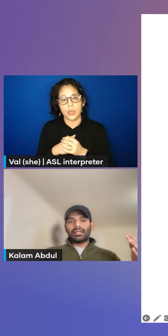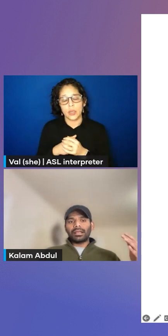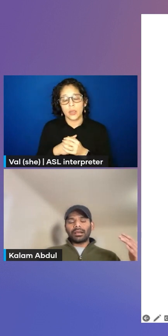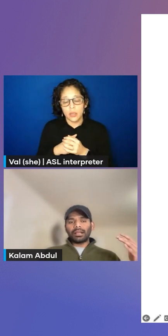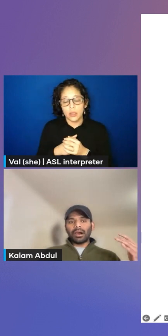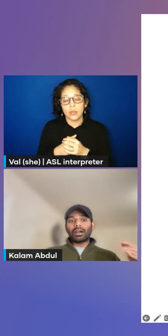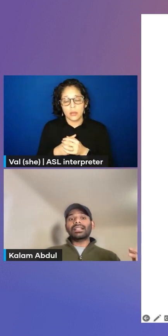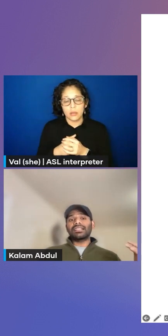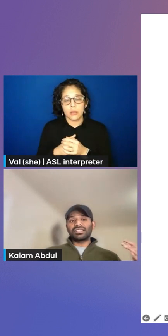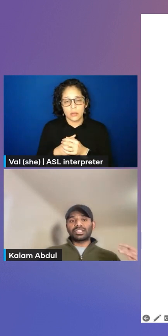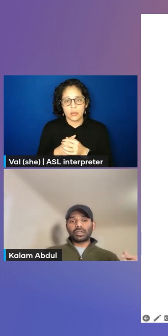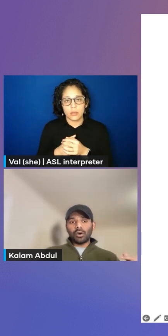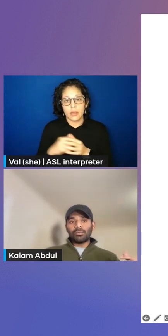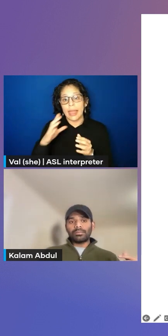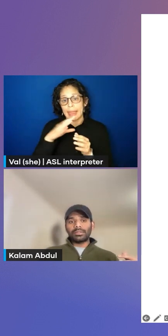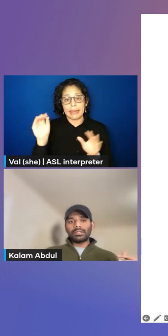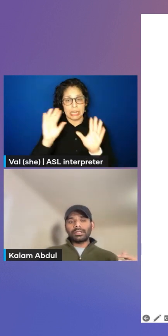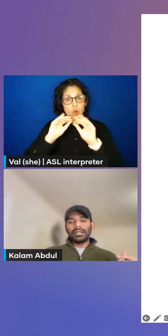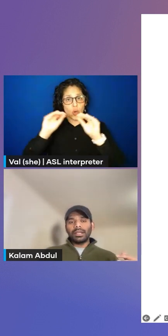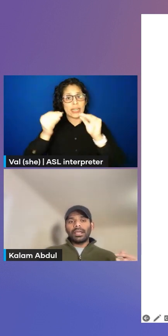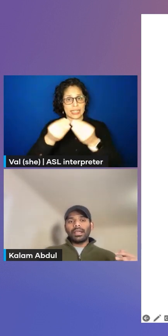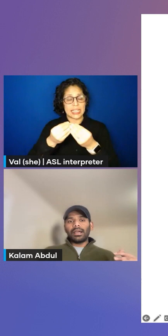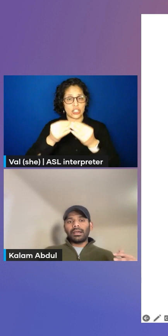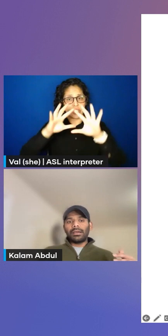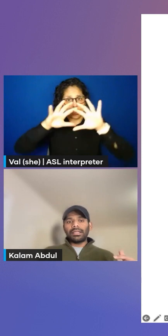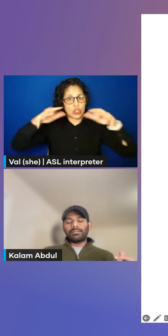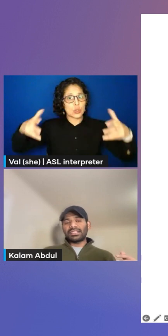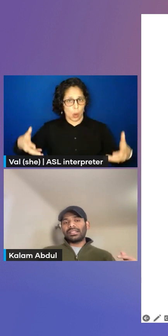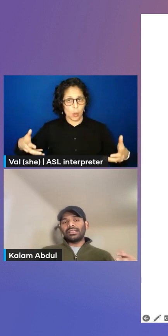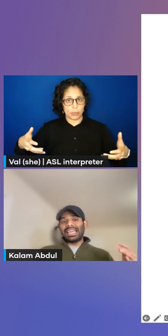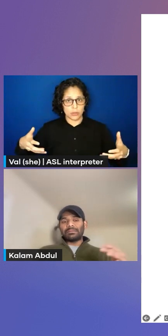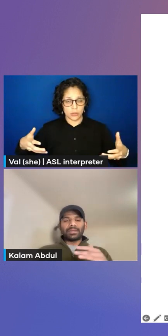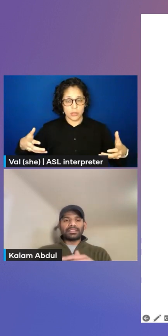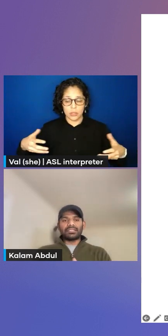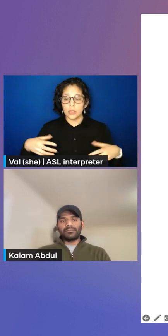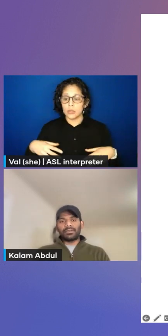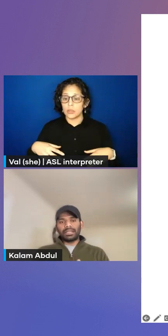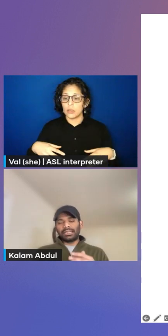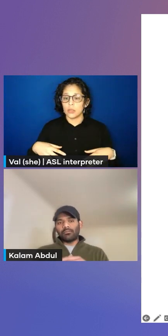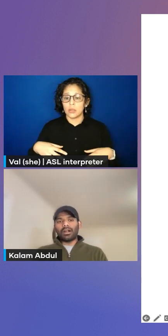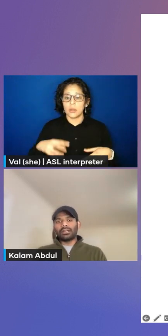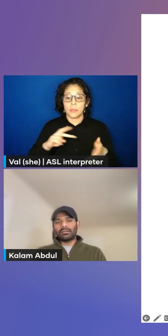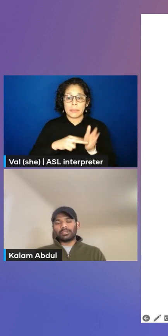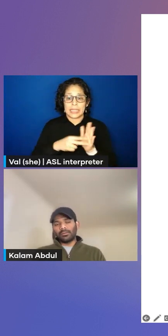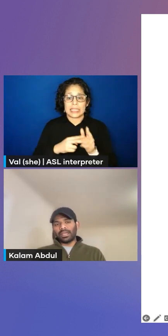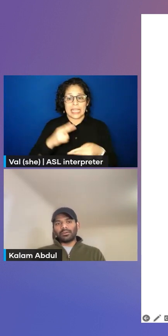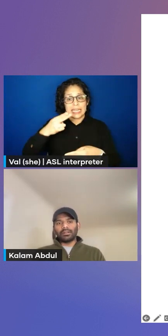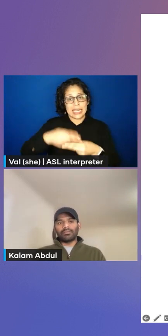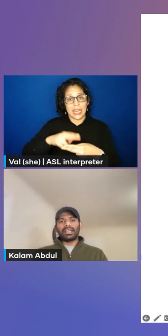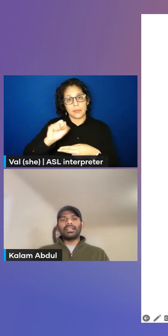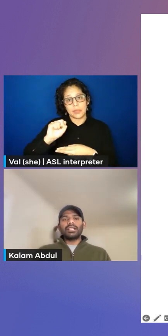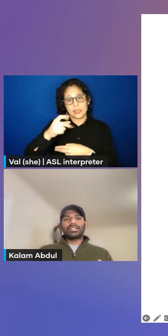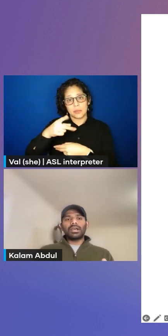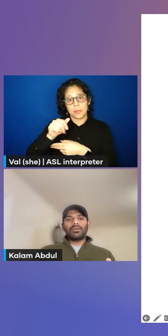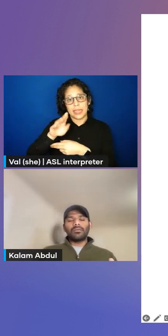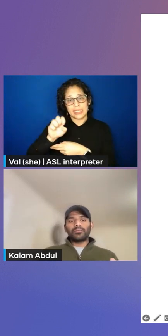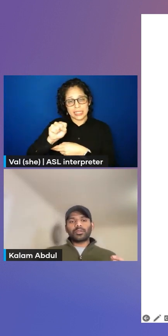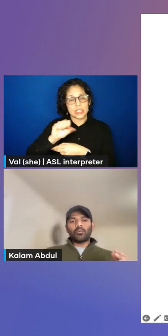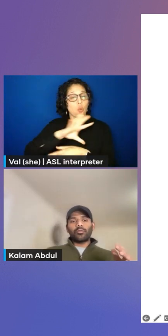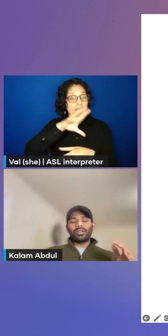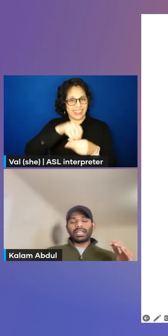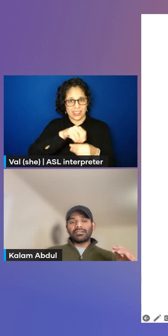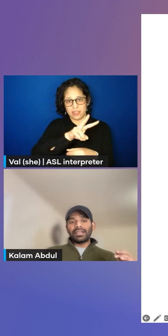a organization scope. It basically namespaces in the vault domain model, right?